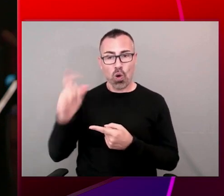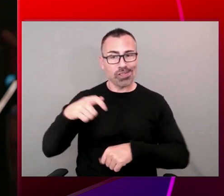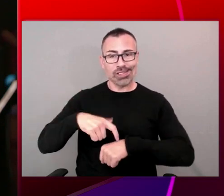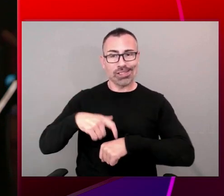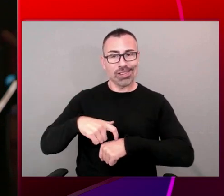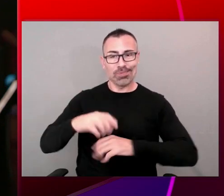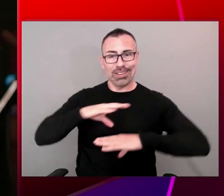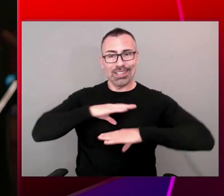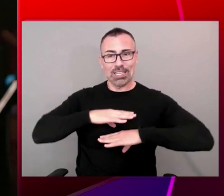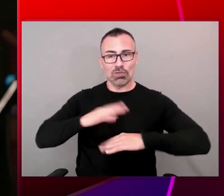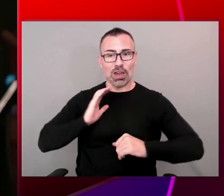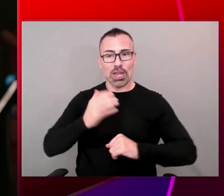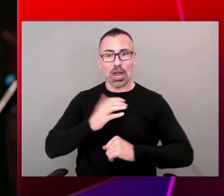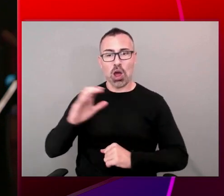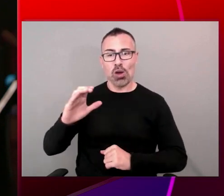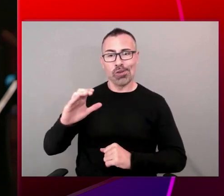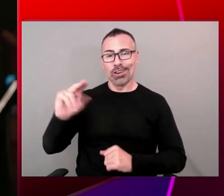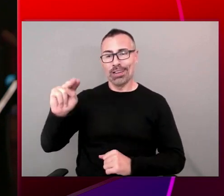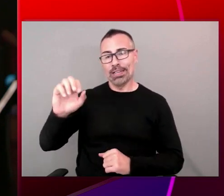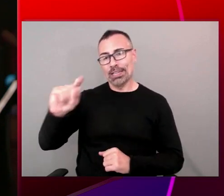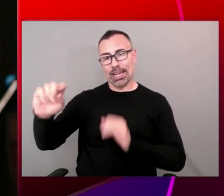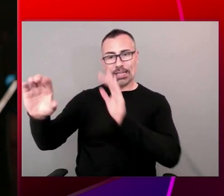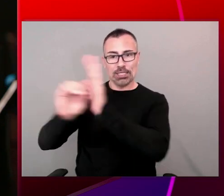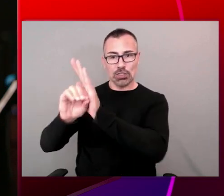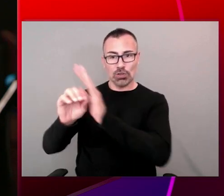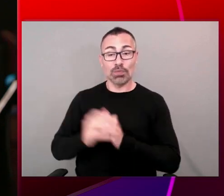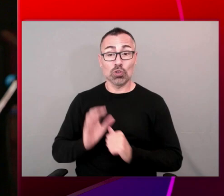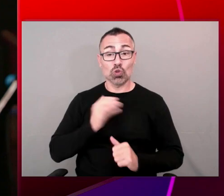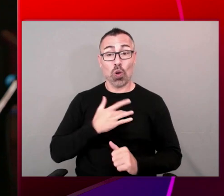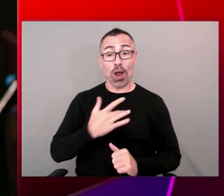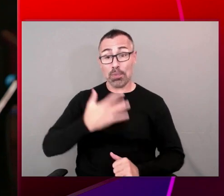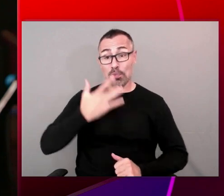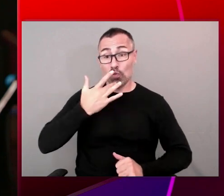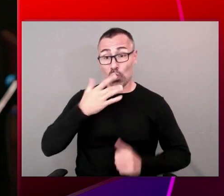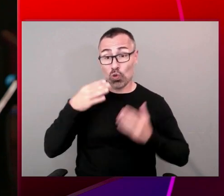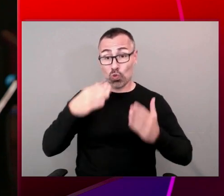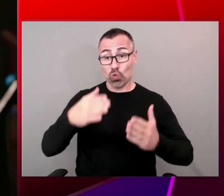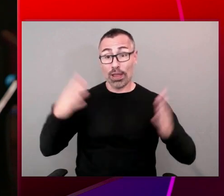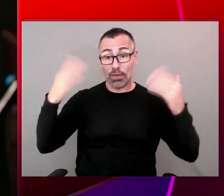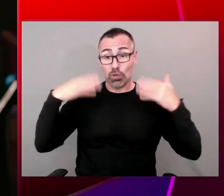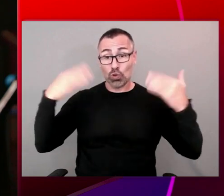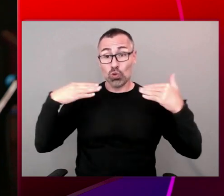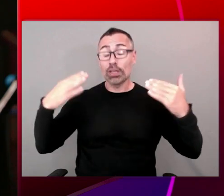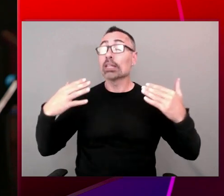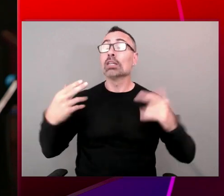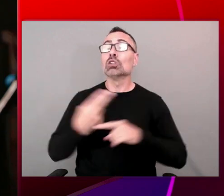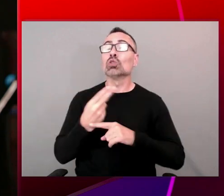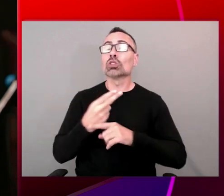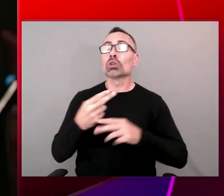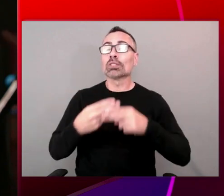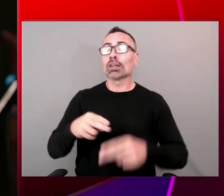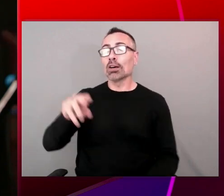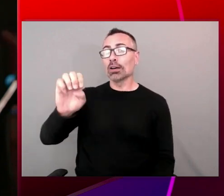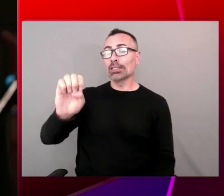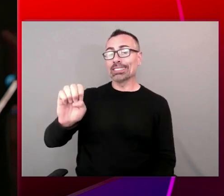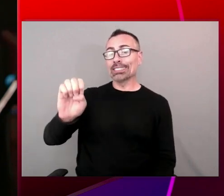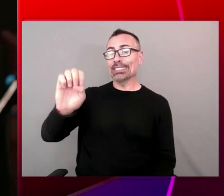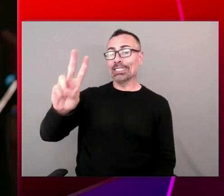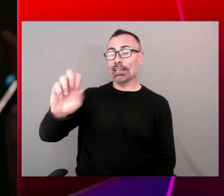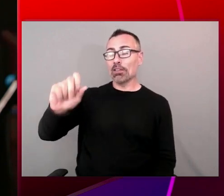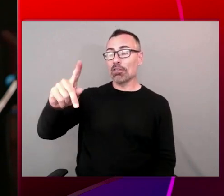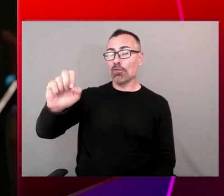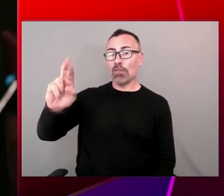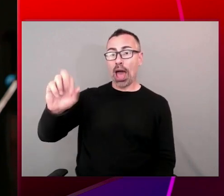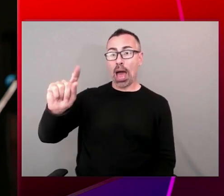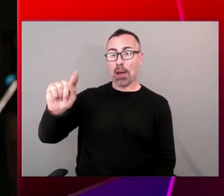our preferred method of cooling for AWS is to use an evaporative cooling system. So a lot of the year, we're actually just using the